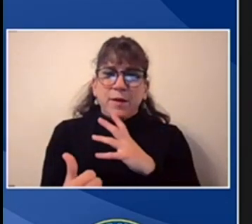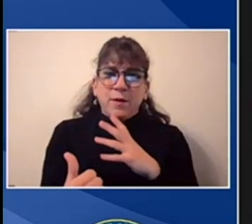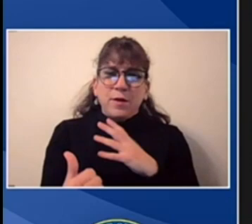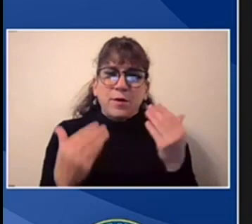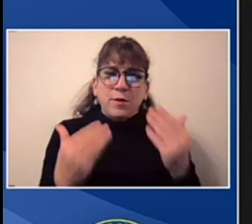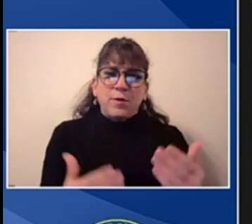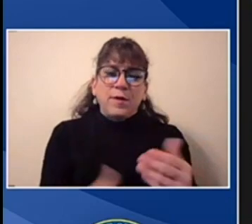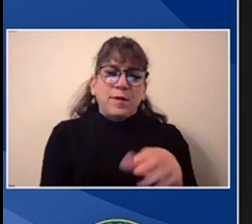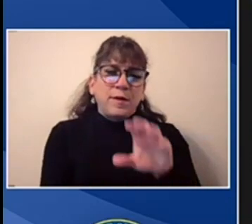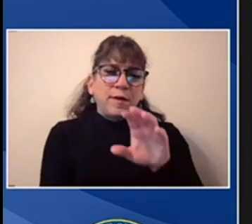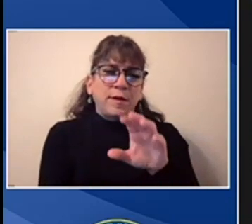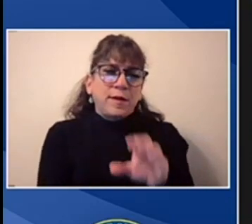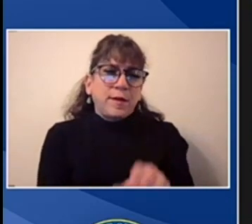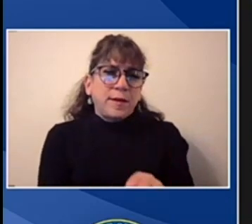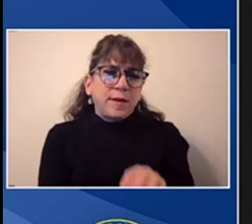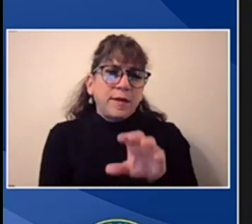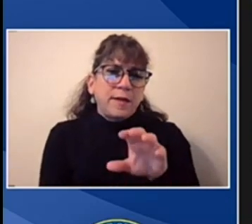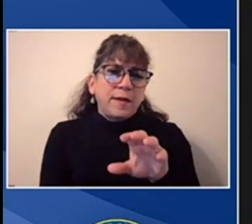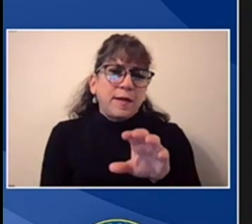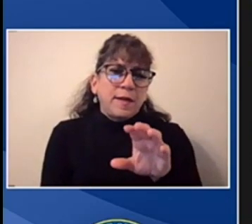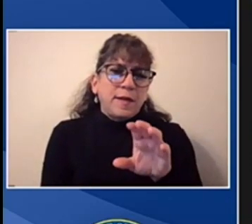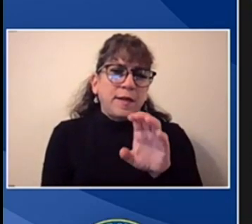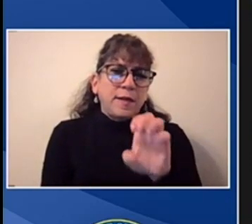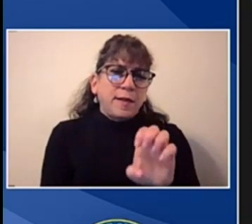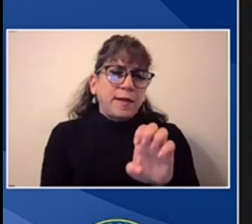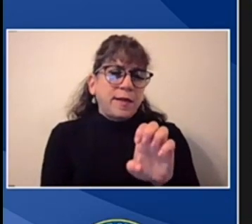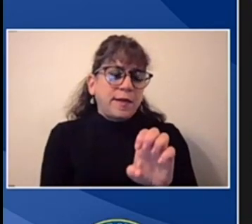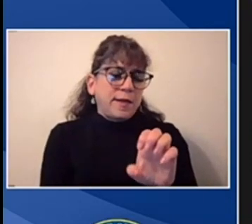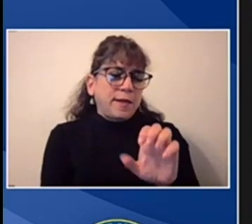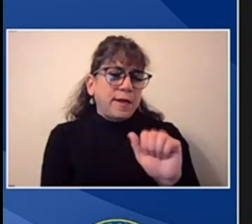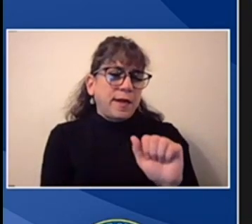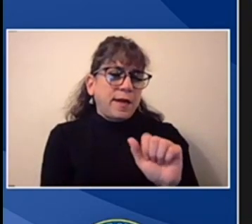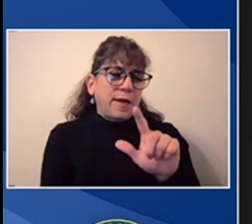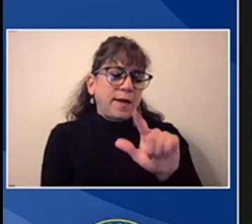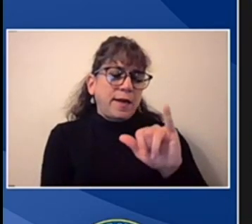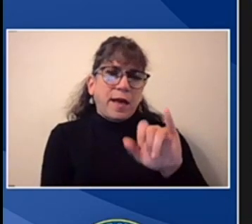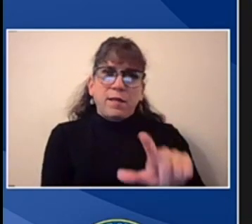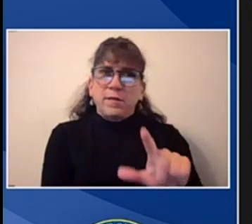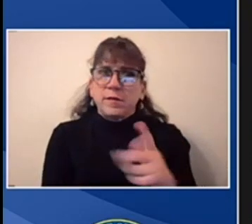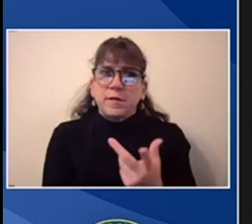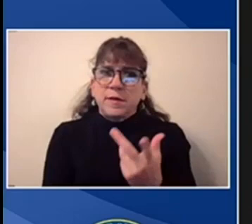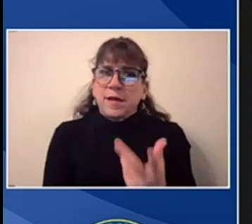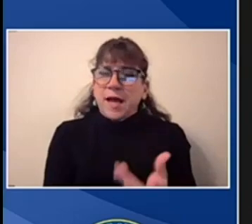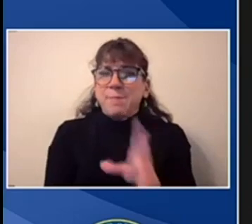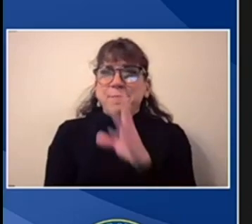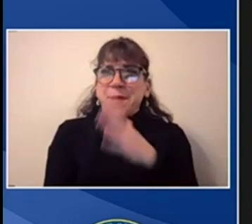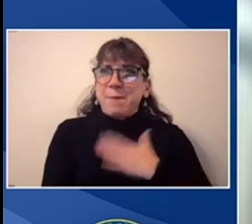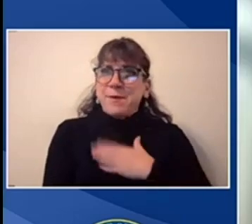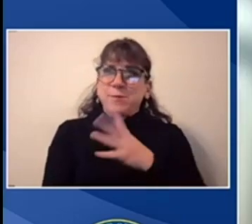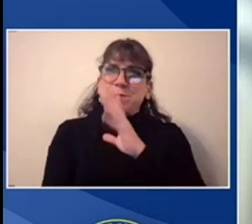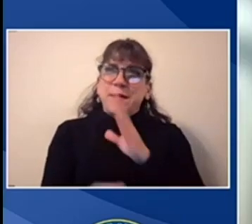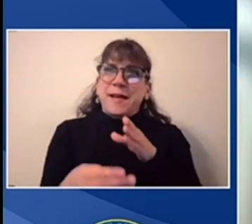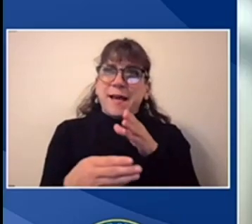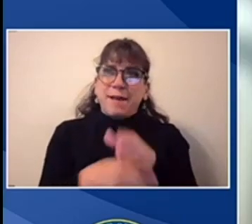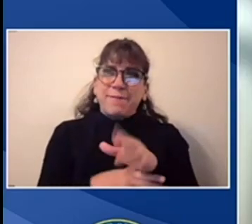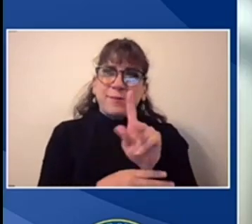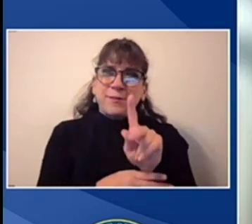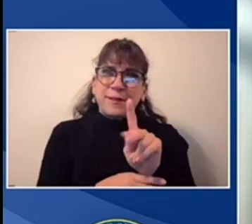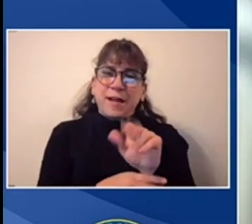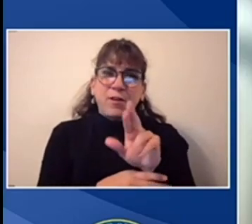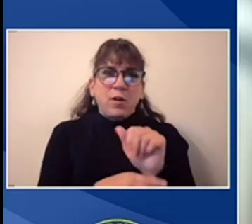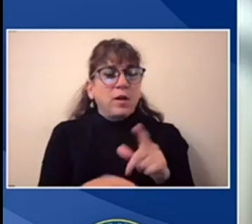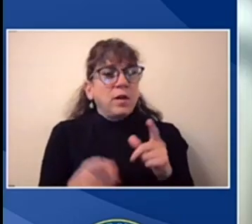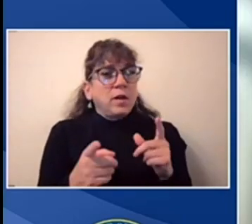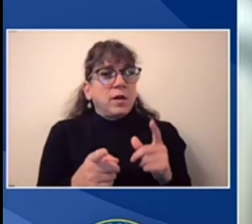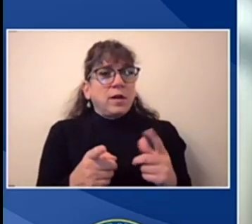Yael. Okay. Thanks. I'm always happy to speak after Kara. So I agree with Richard's comment, and I won't belabor